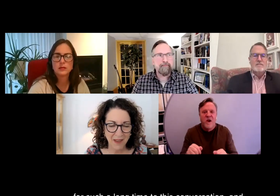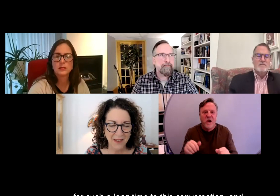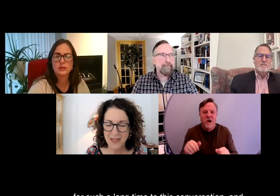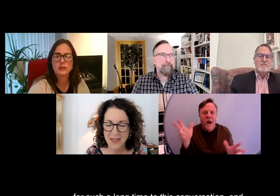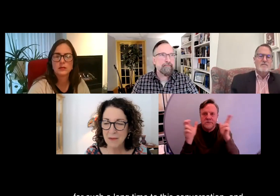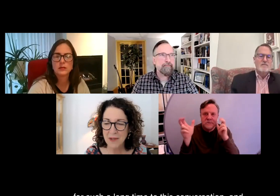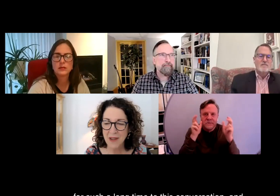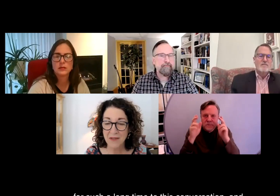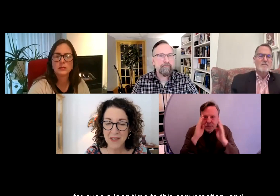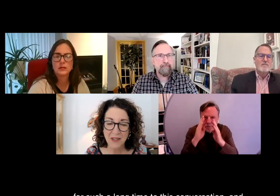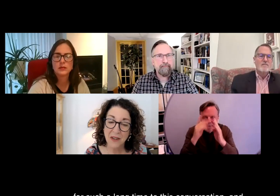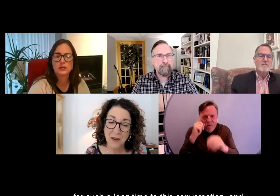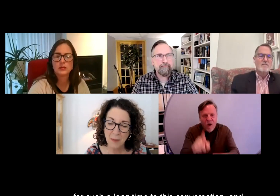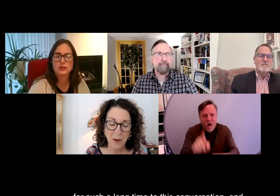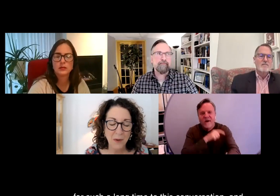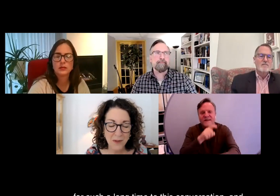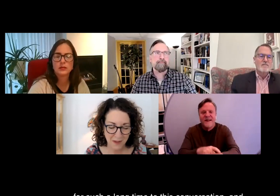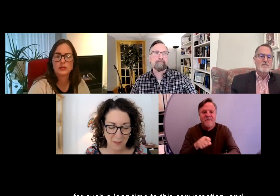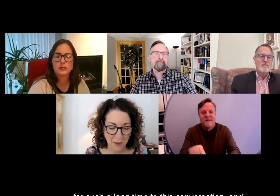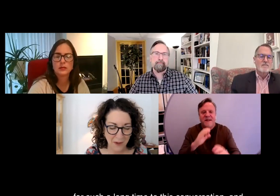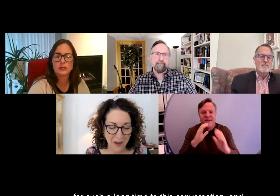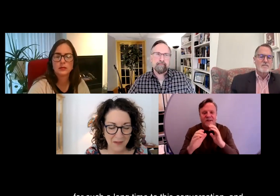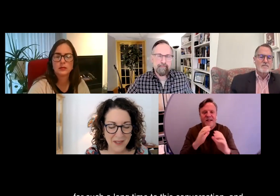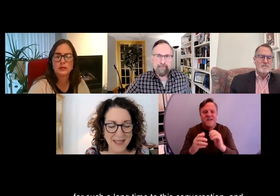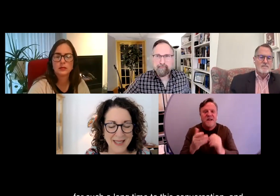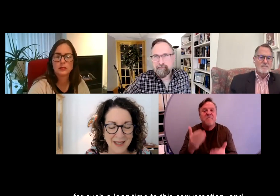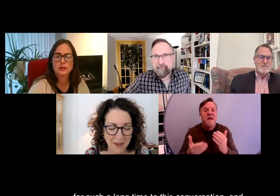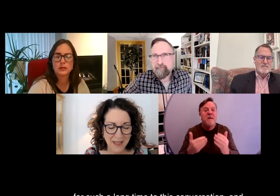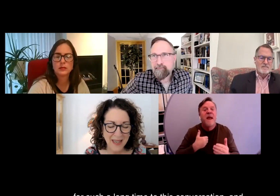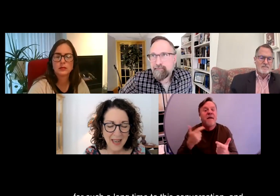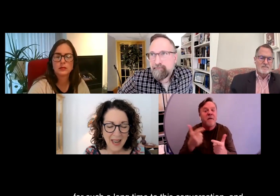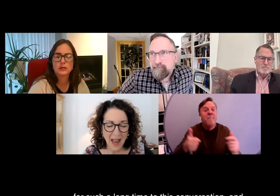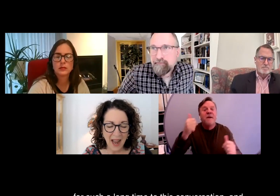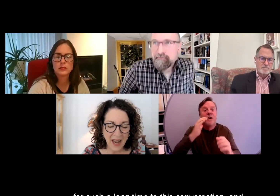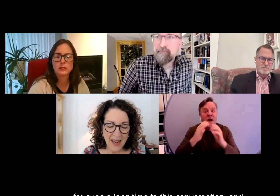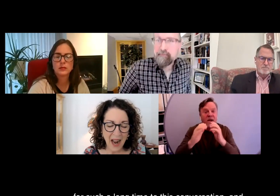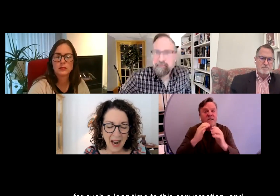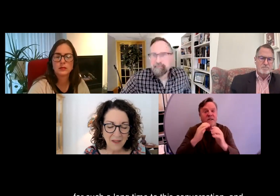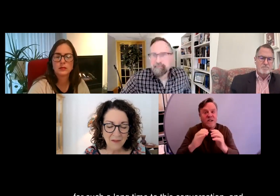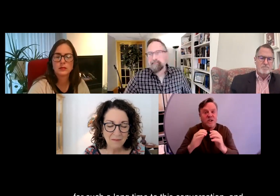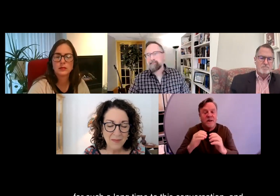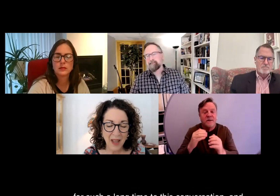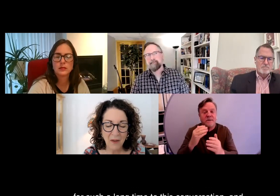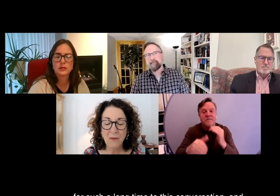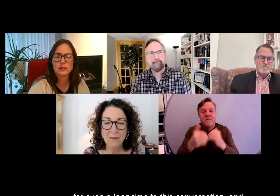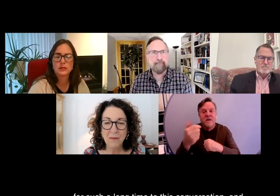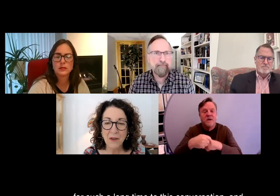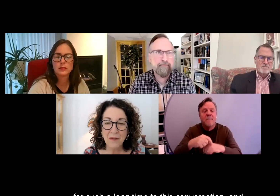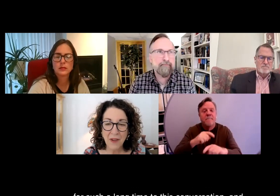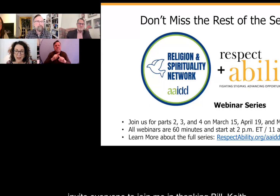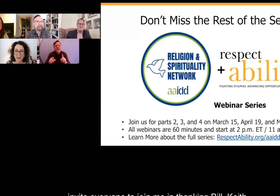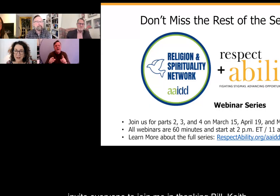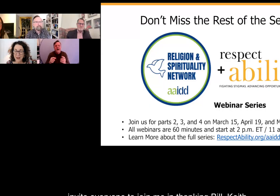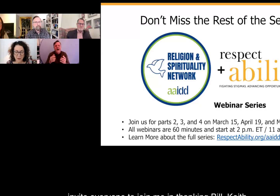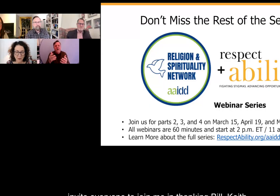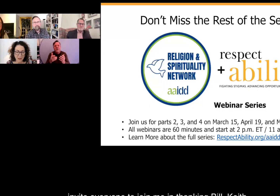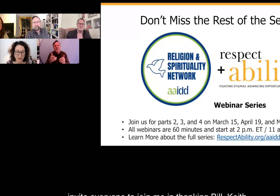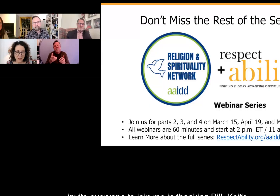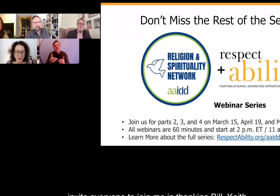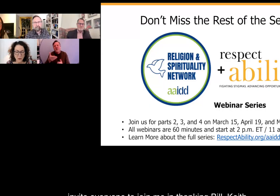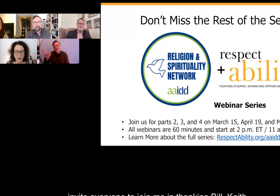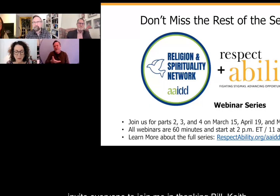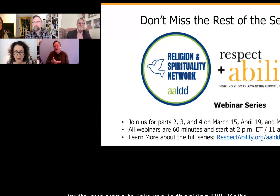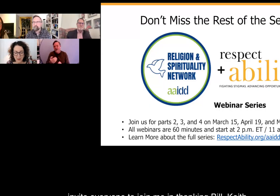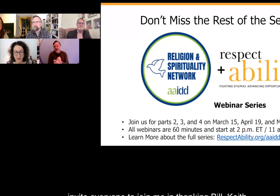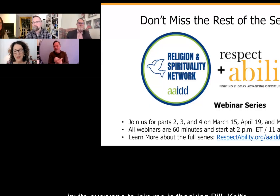a long time to this conversation and maybe host a bigger conversation, but I want to invite everyone